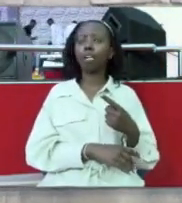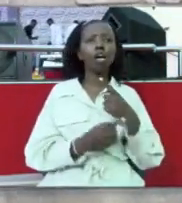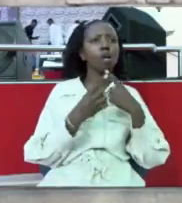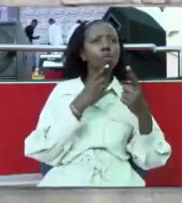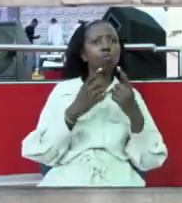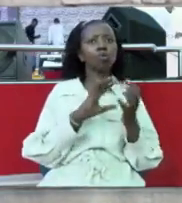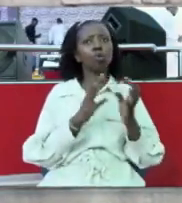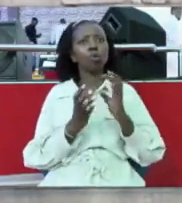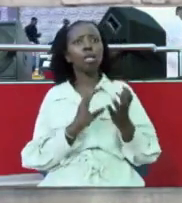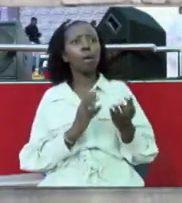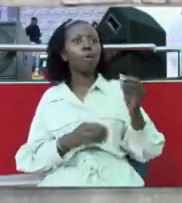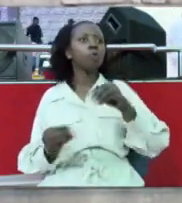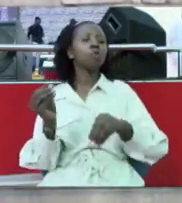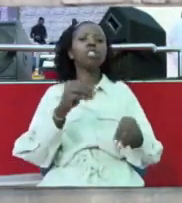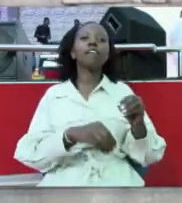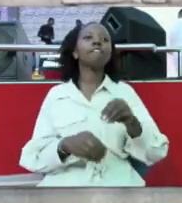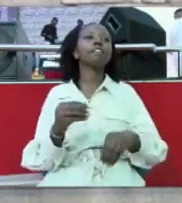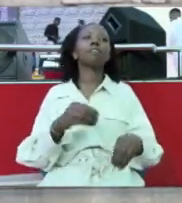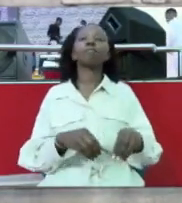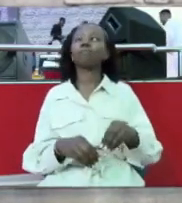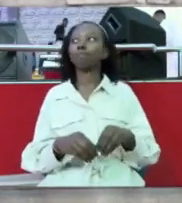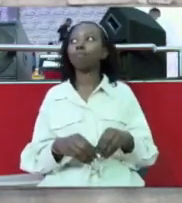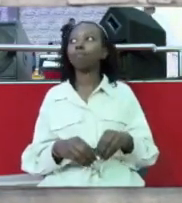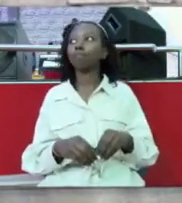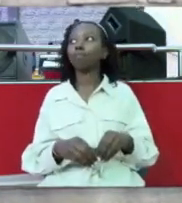about giving.